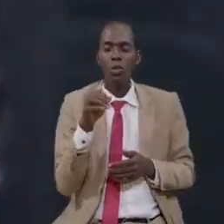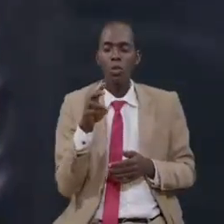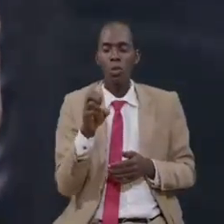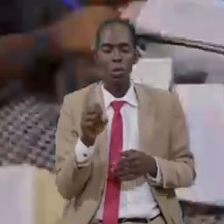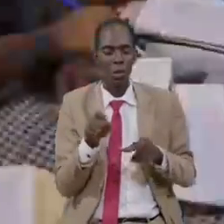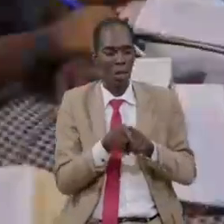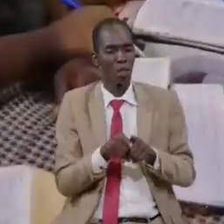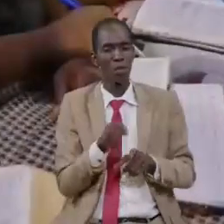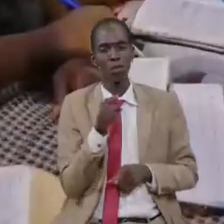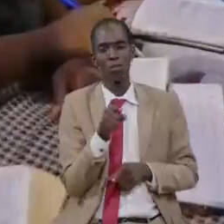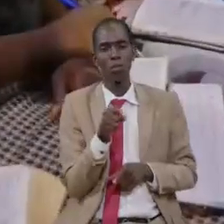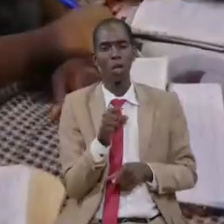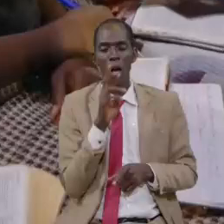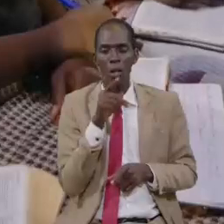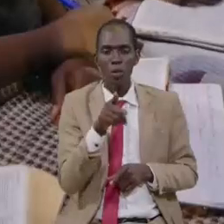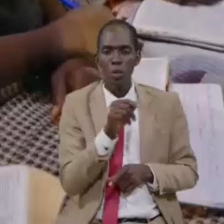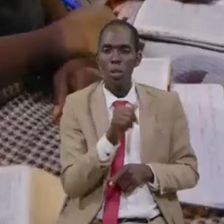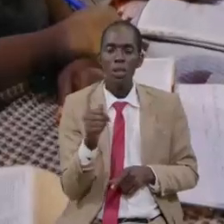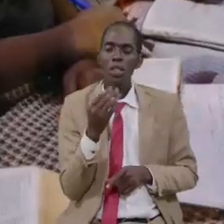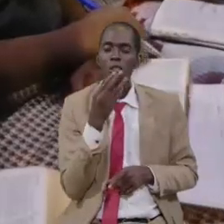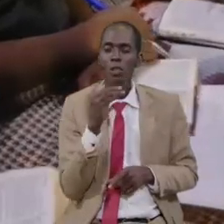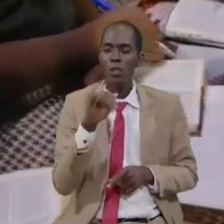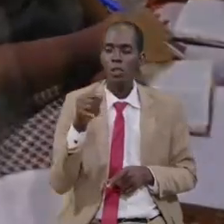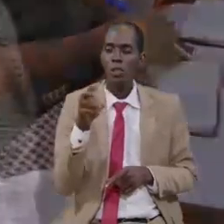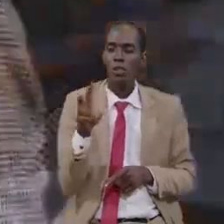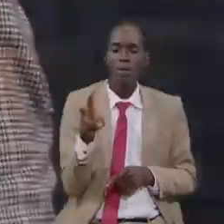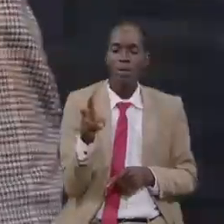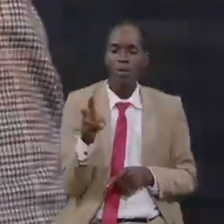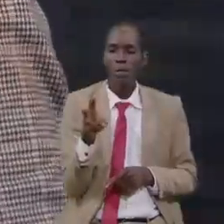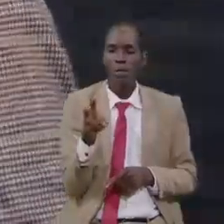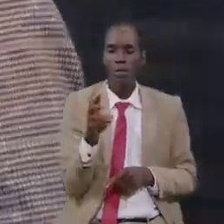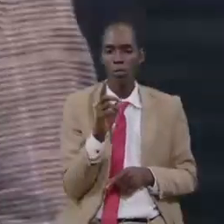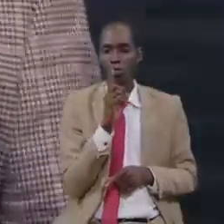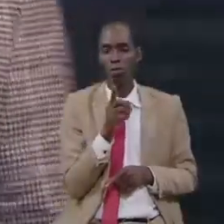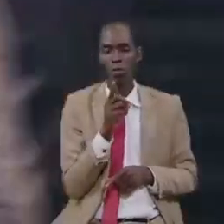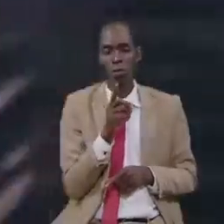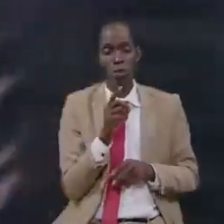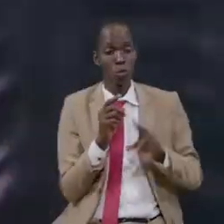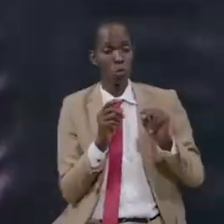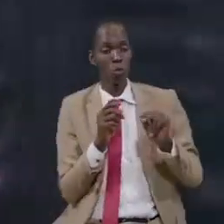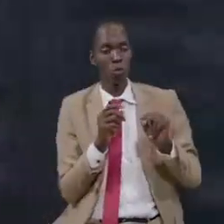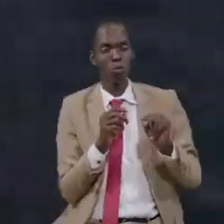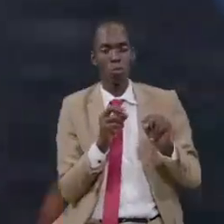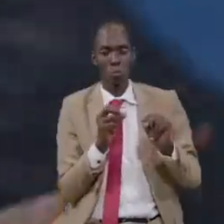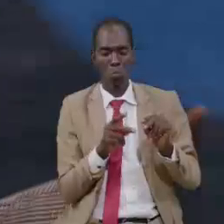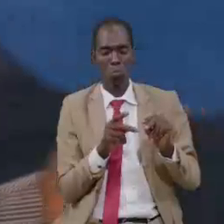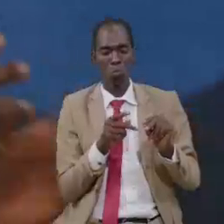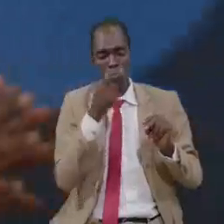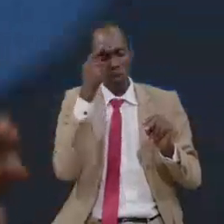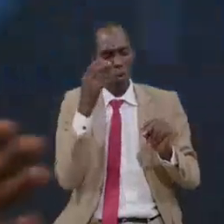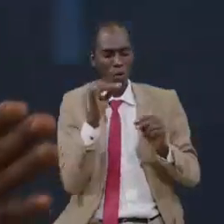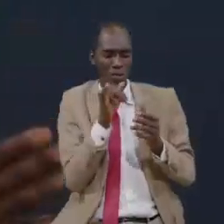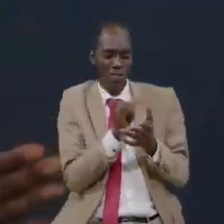You are not sure. No. Because of that, Christ came now so